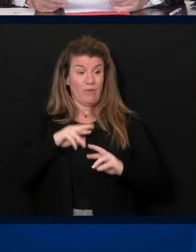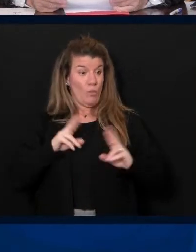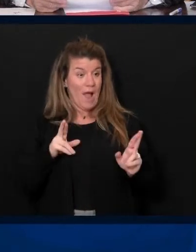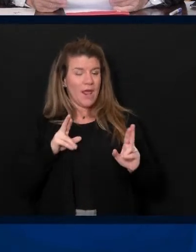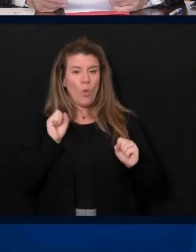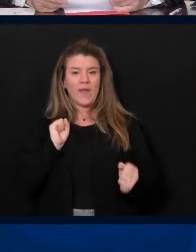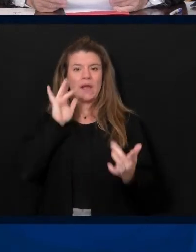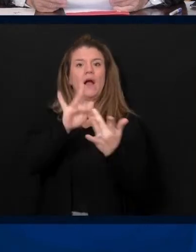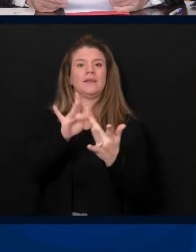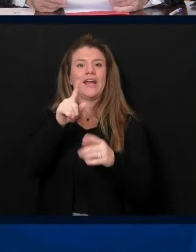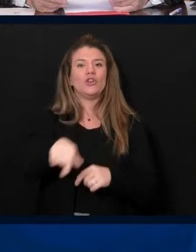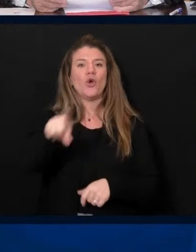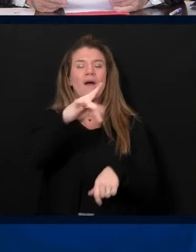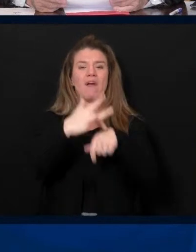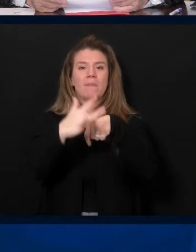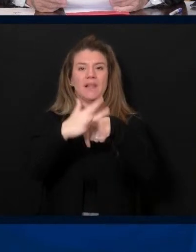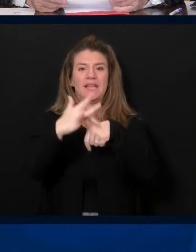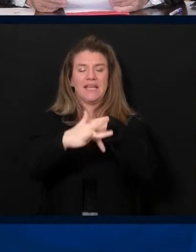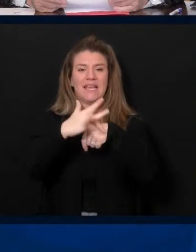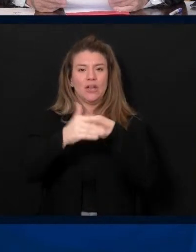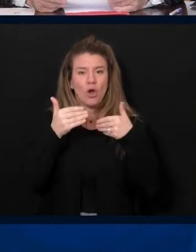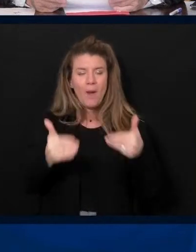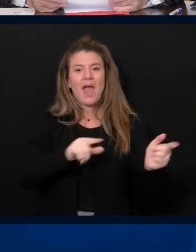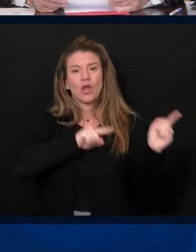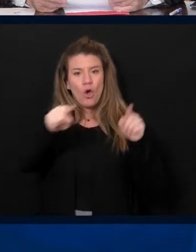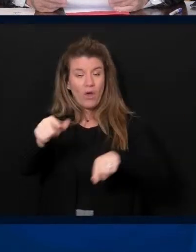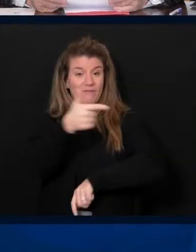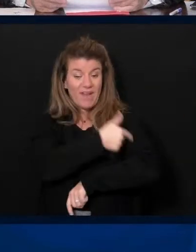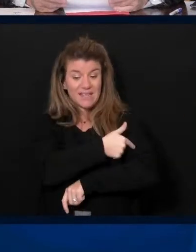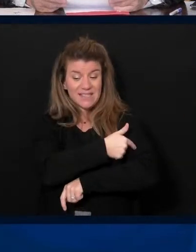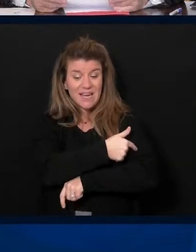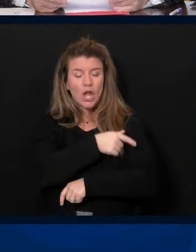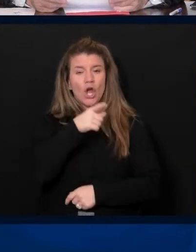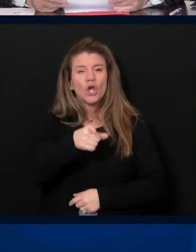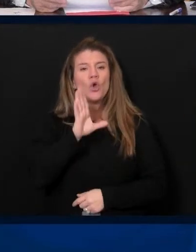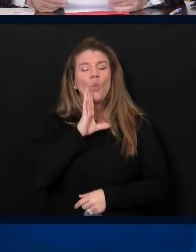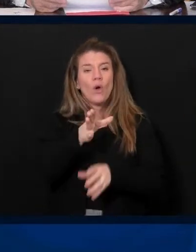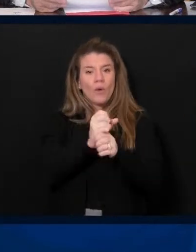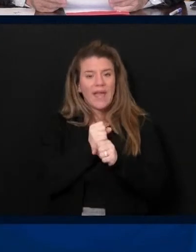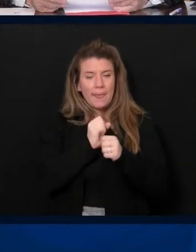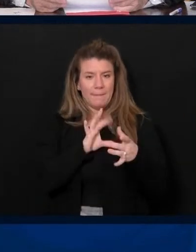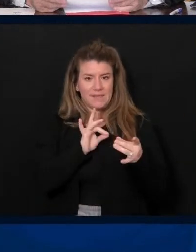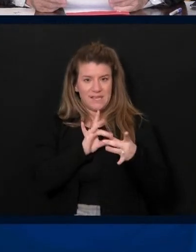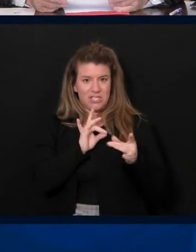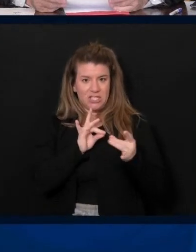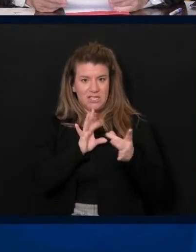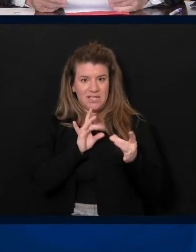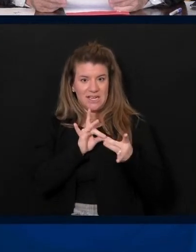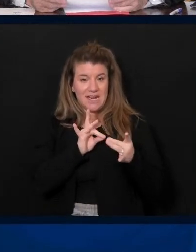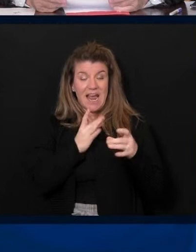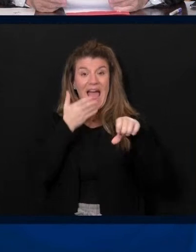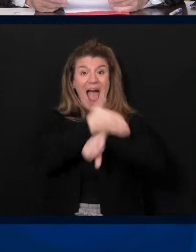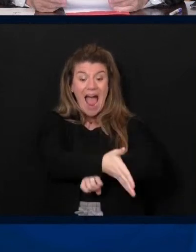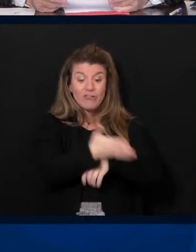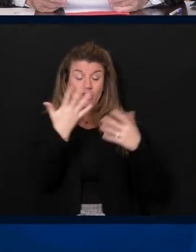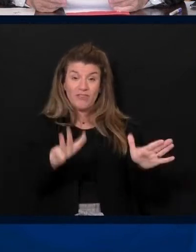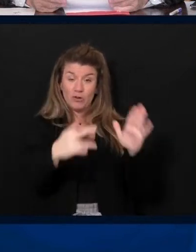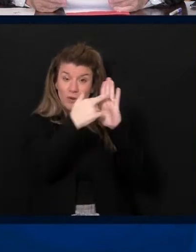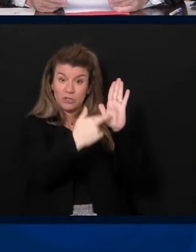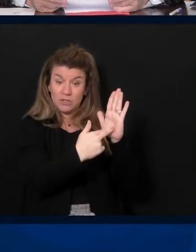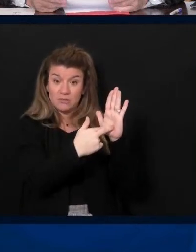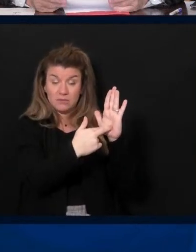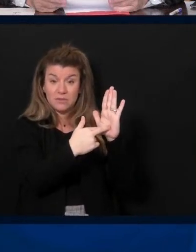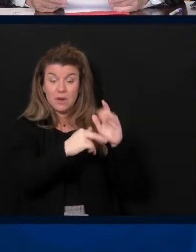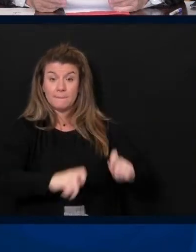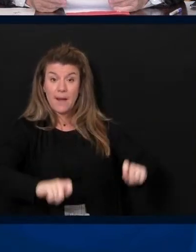about the availability of the vaccines. You will get a message back after you register to confirm that you are